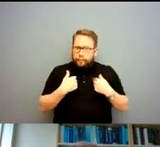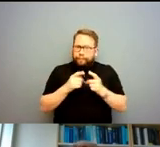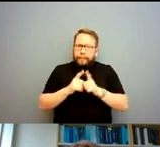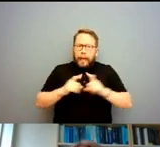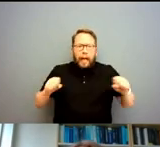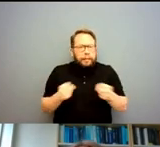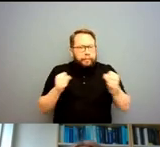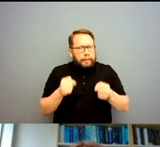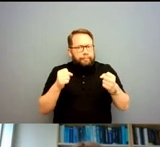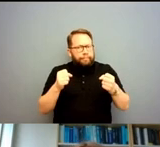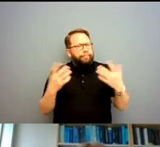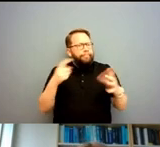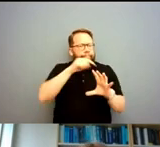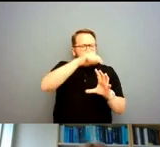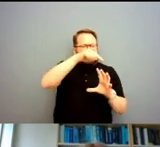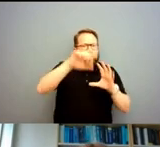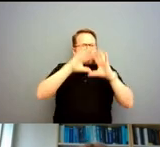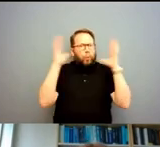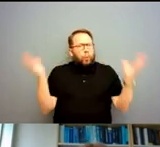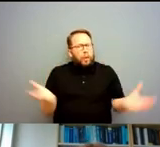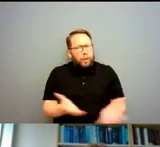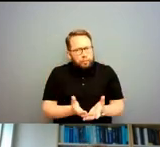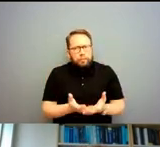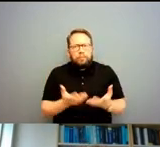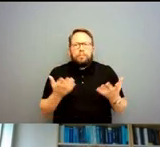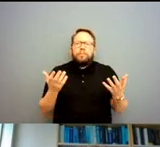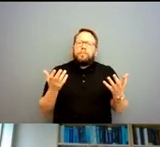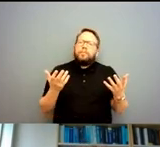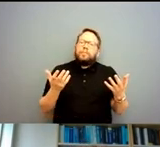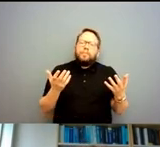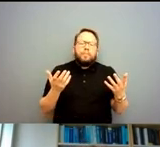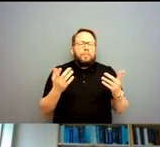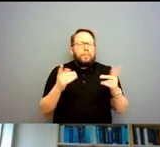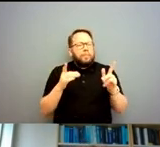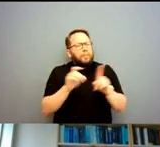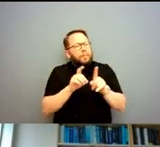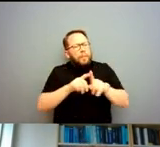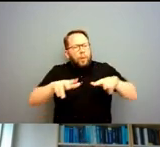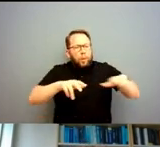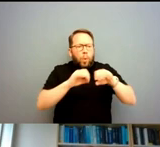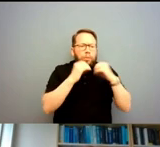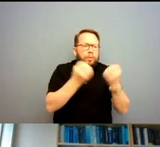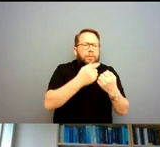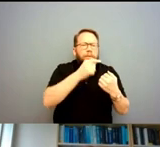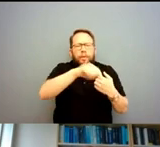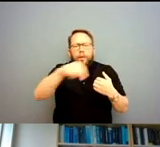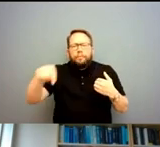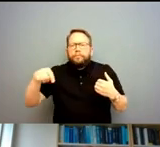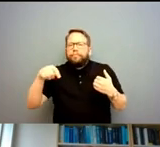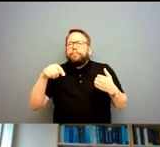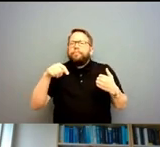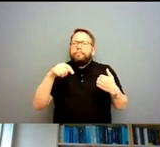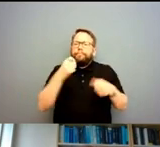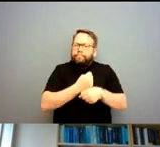other mechanisms of this kind. I've also mentioned the United Nations Special Rapporteur on the Rights of